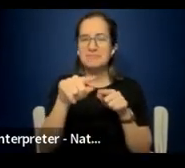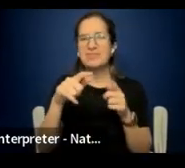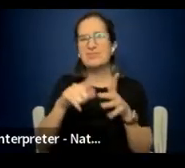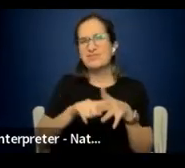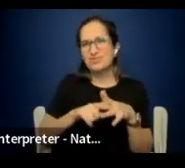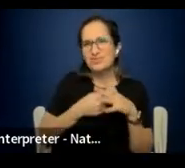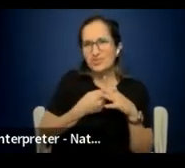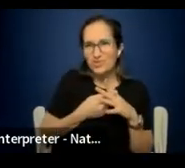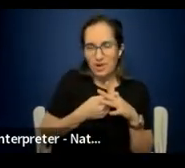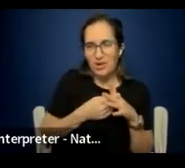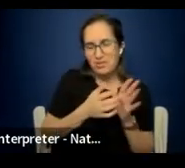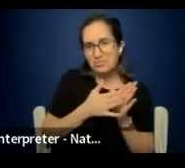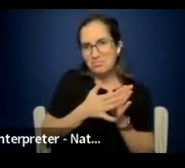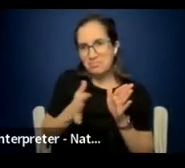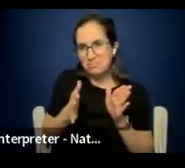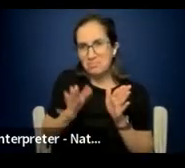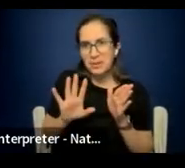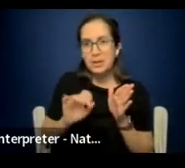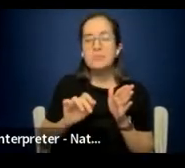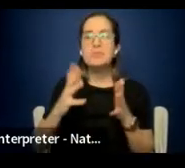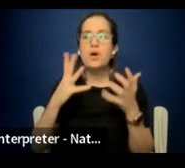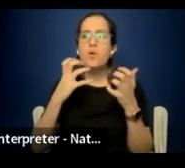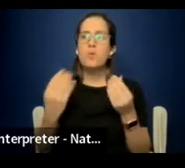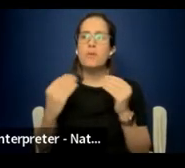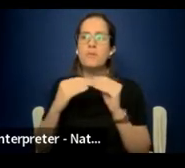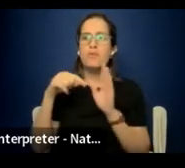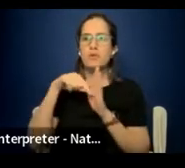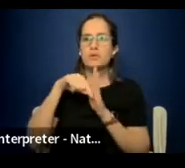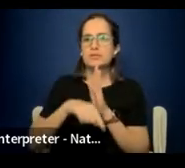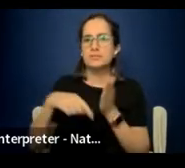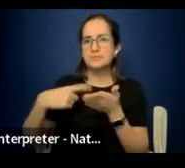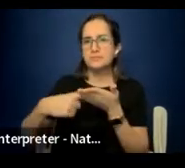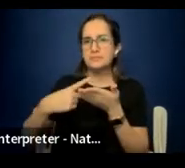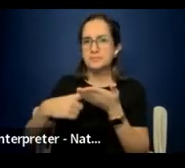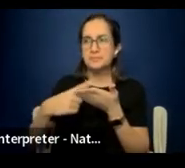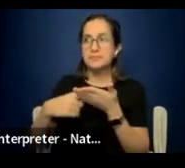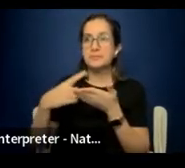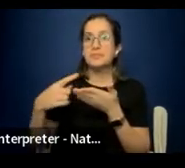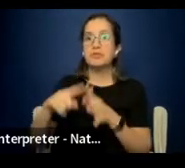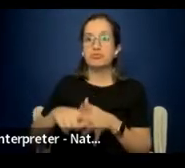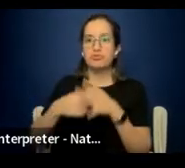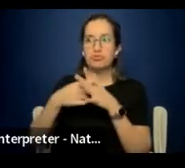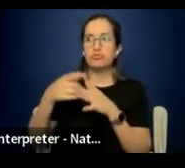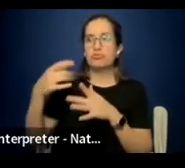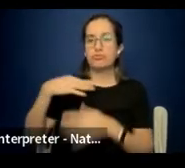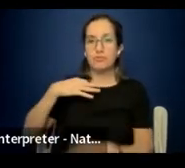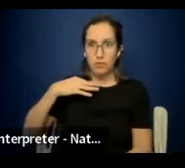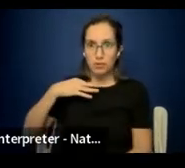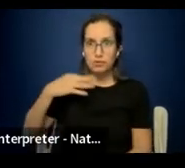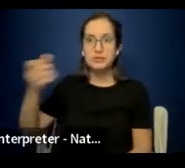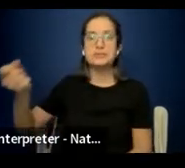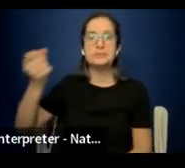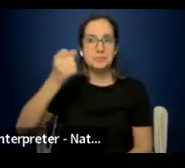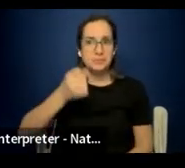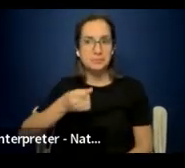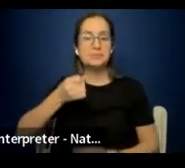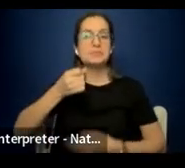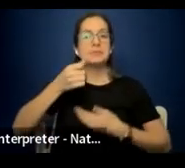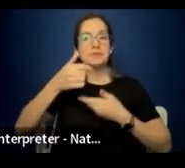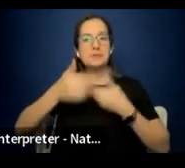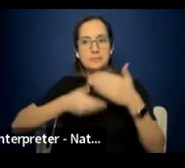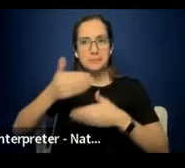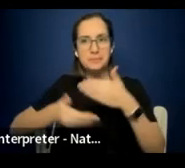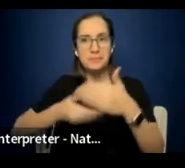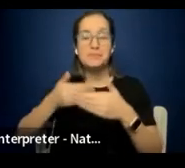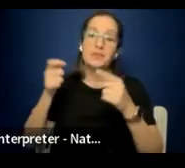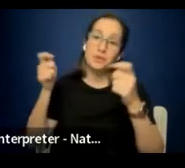sort of onboarding volunteers, go into a little bit more depth around, you know, what happens after recruitment. We onboard volunteers and then we manage